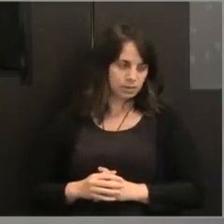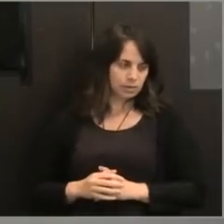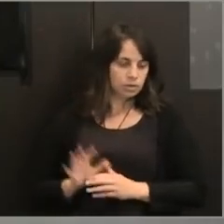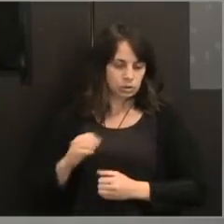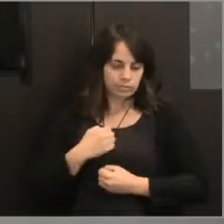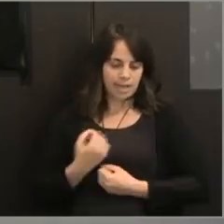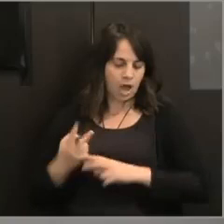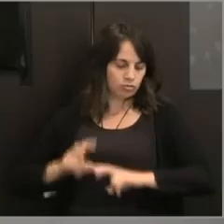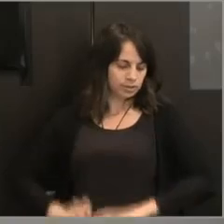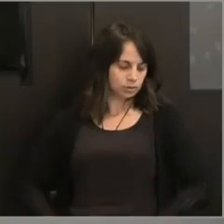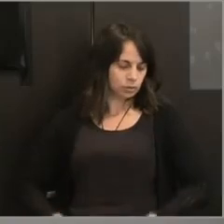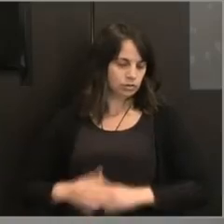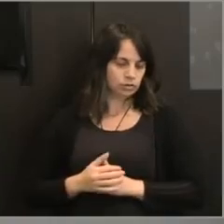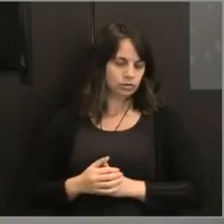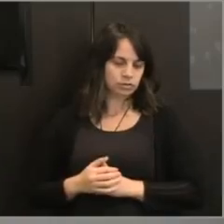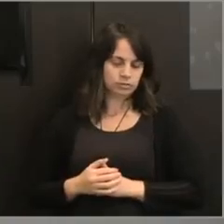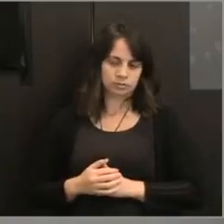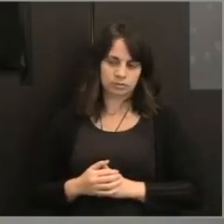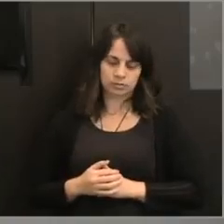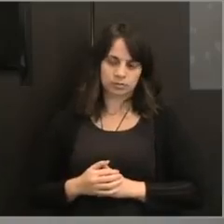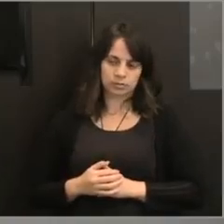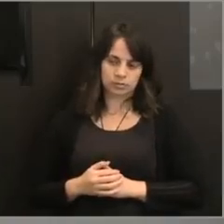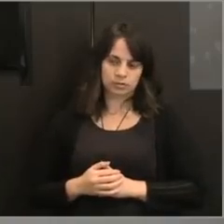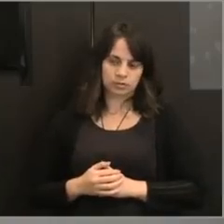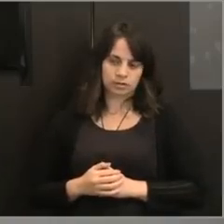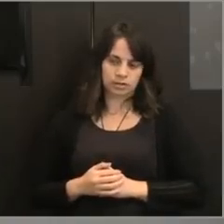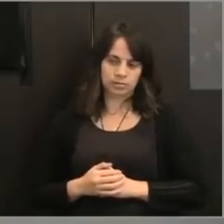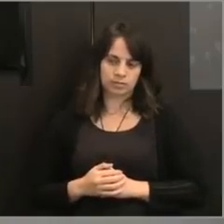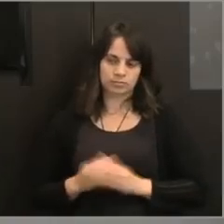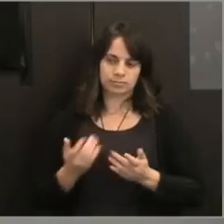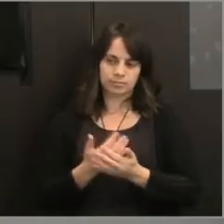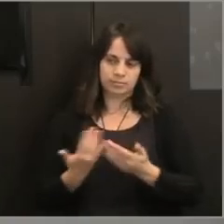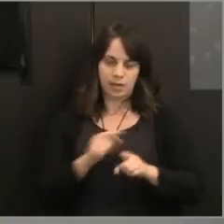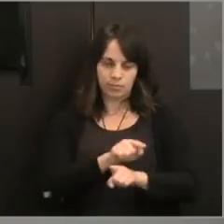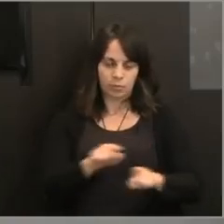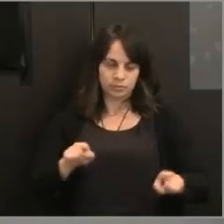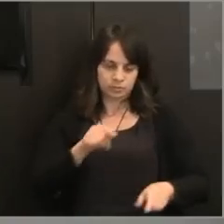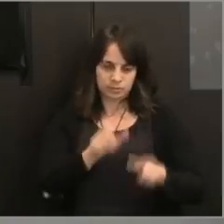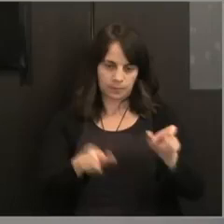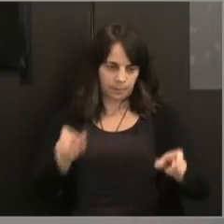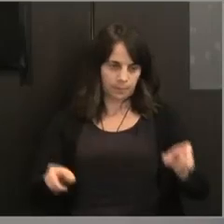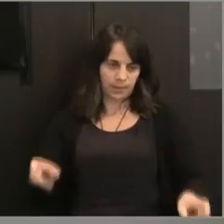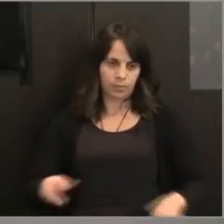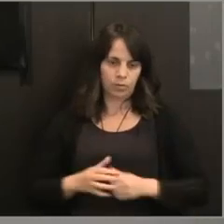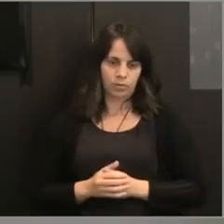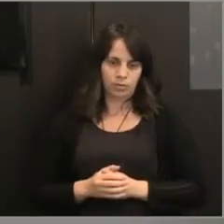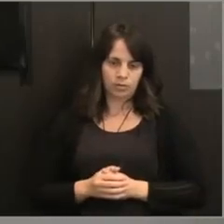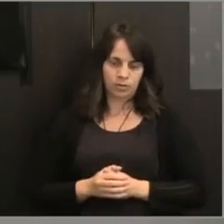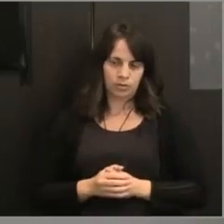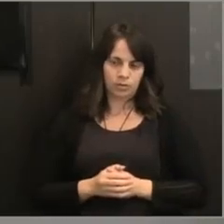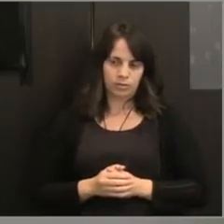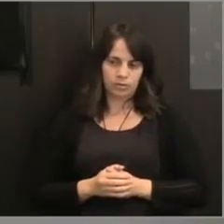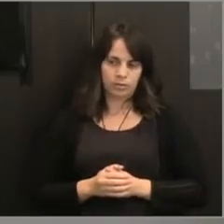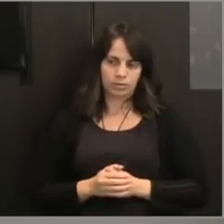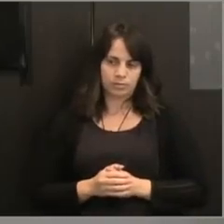done per capita now makes Māori women the most imprisoned group of women in the